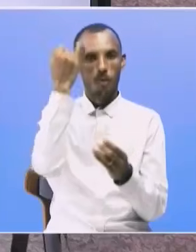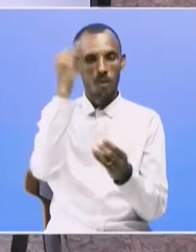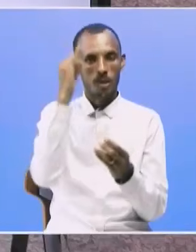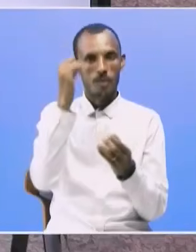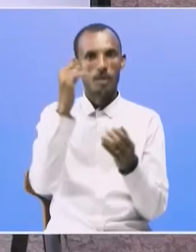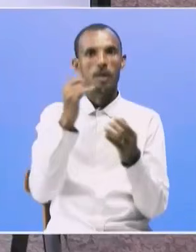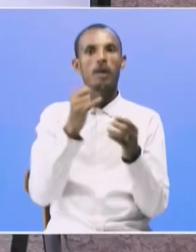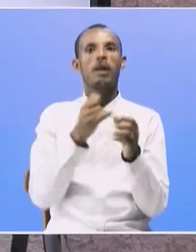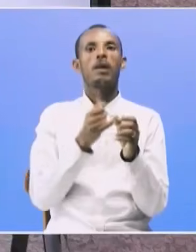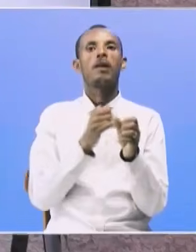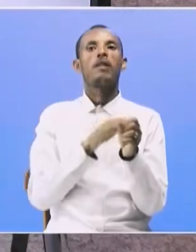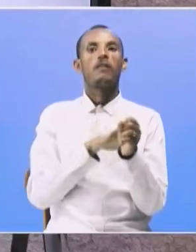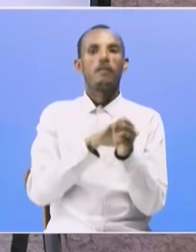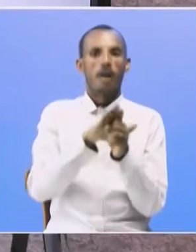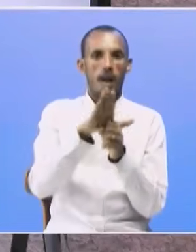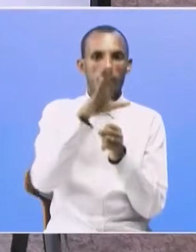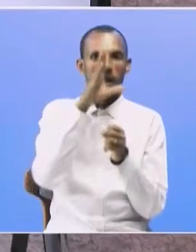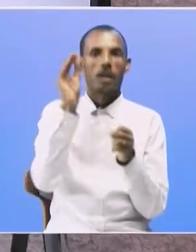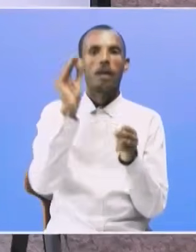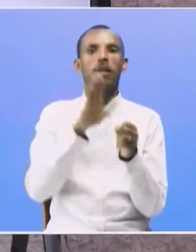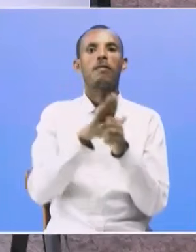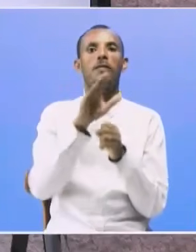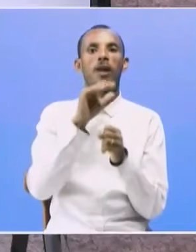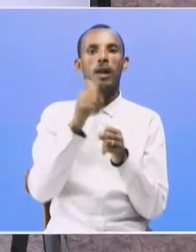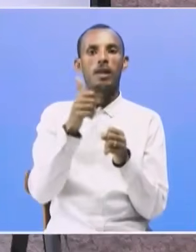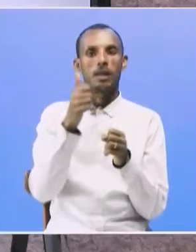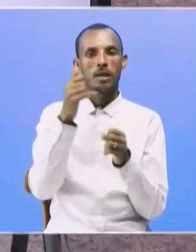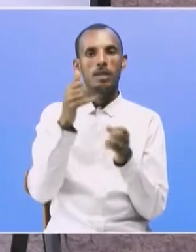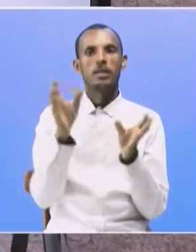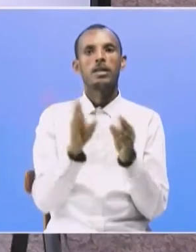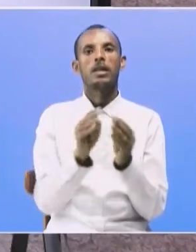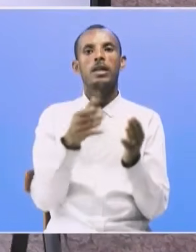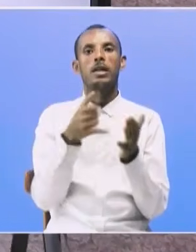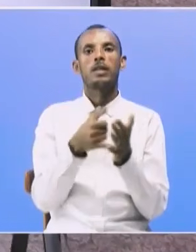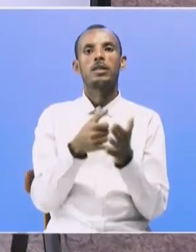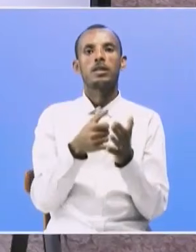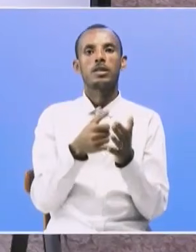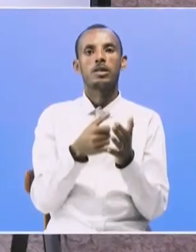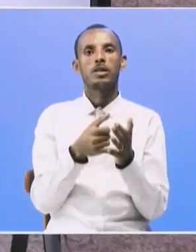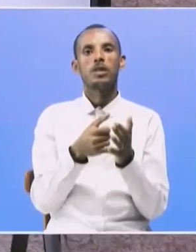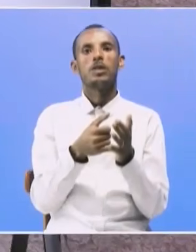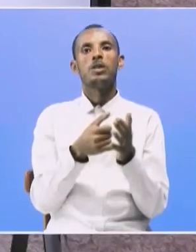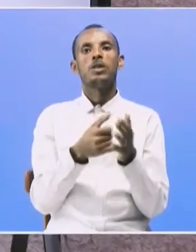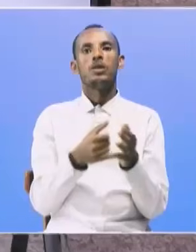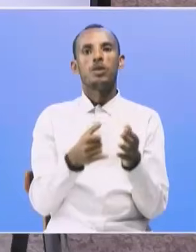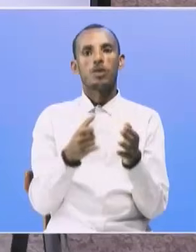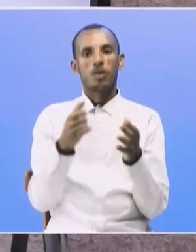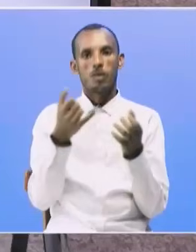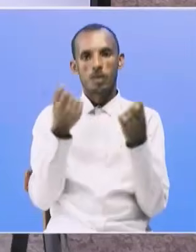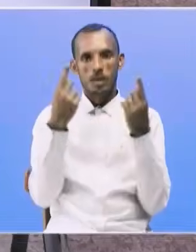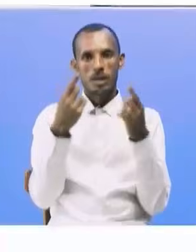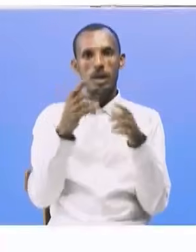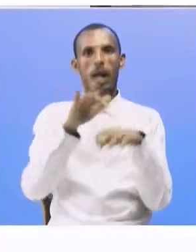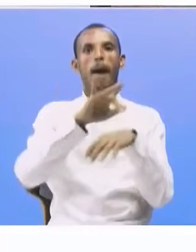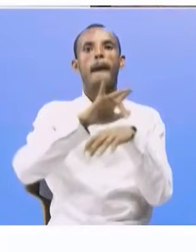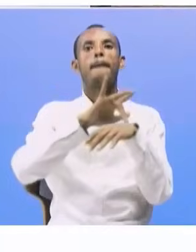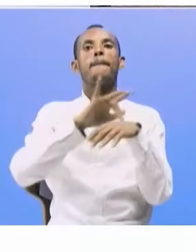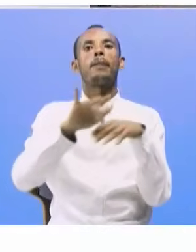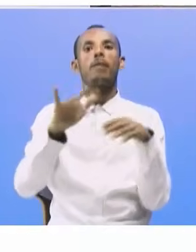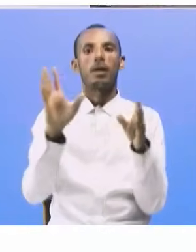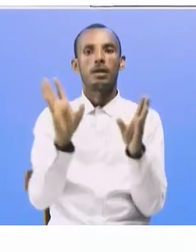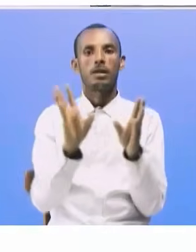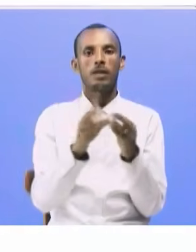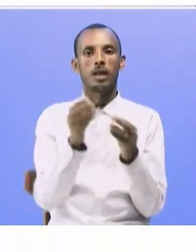set. Empty sets also considered as finite set. Empty set is also